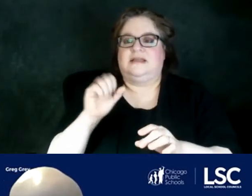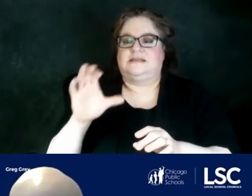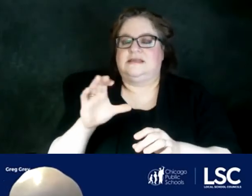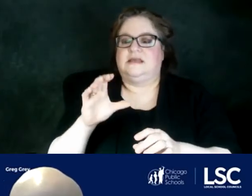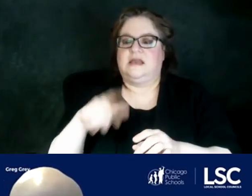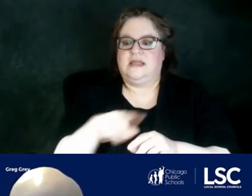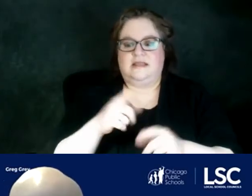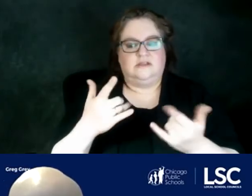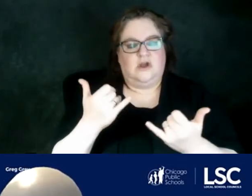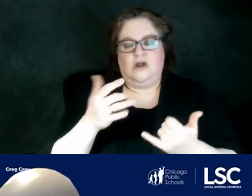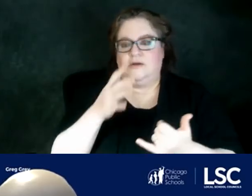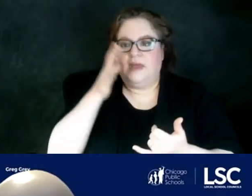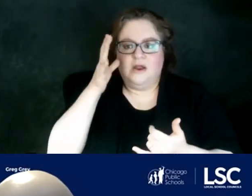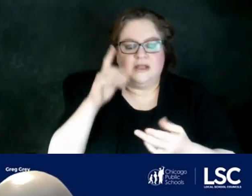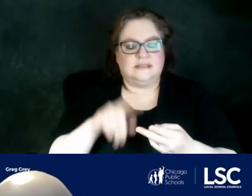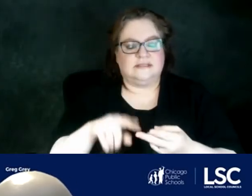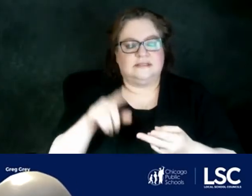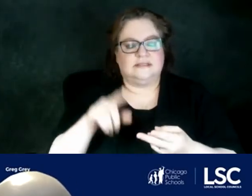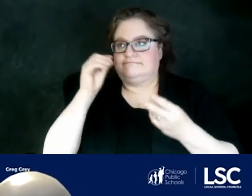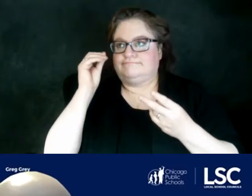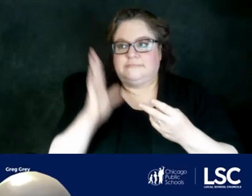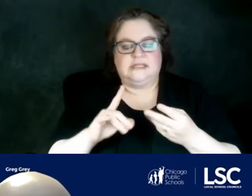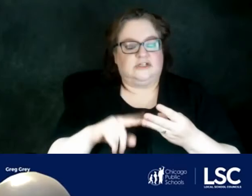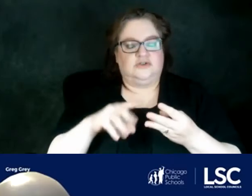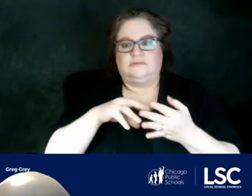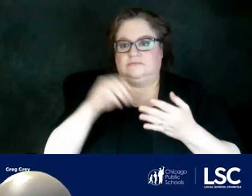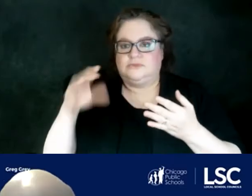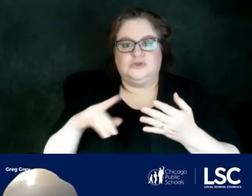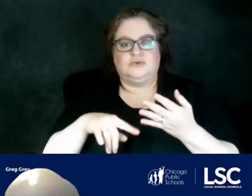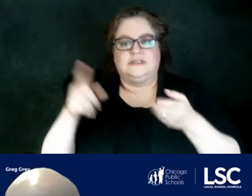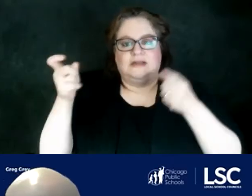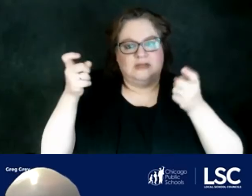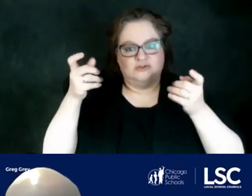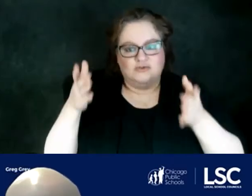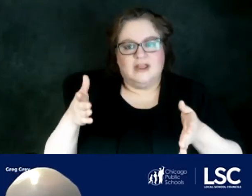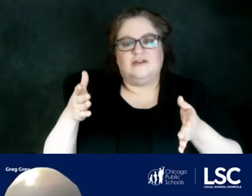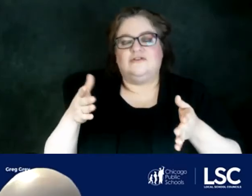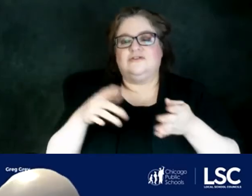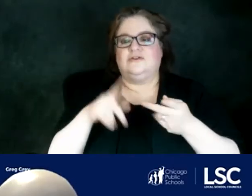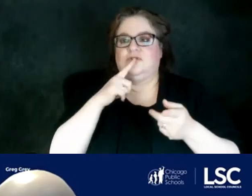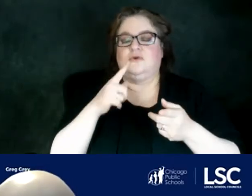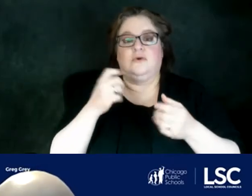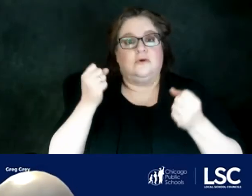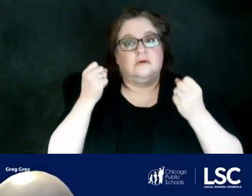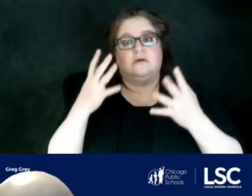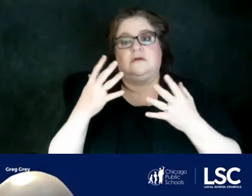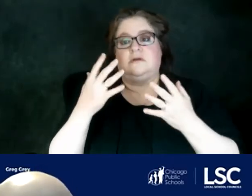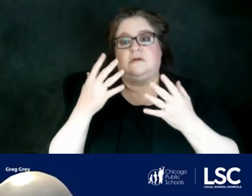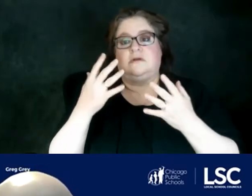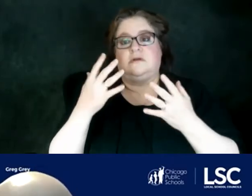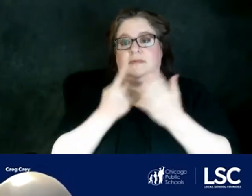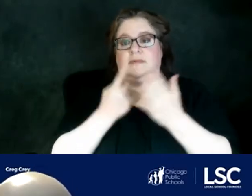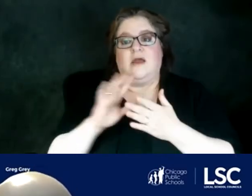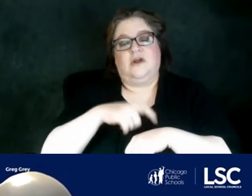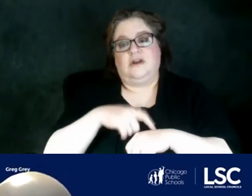these are parents, teachers, students, administration who are taking hours out of their time to be part of